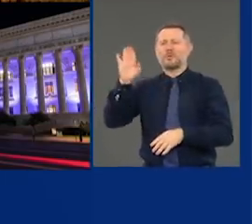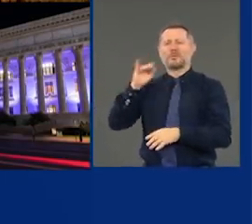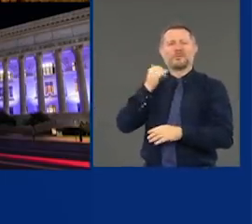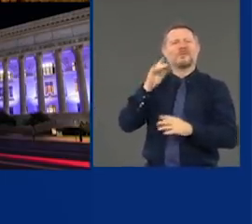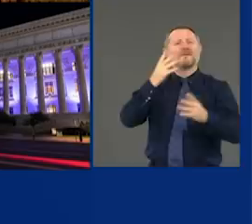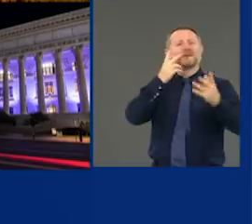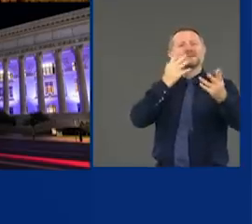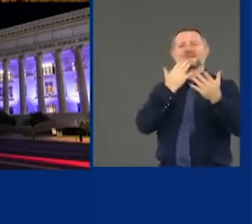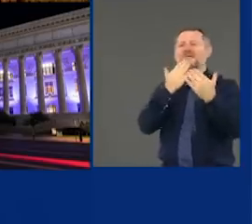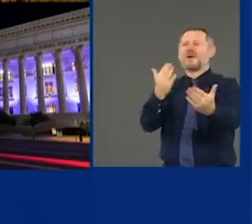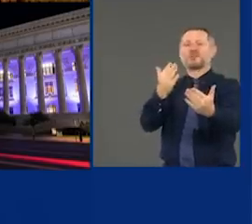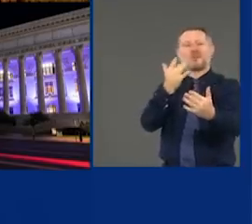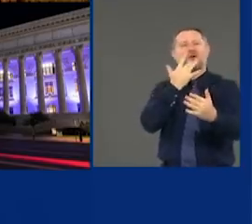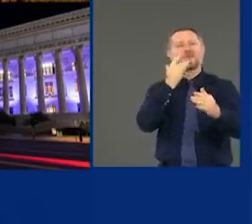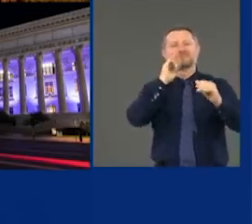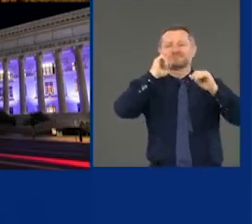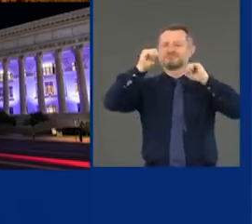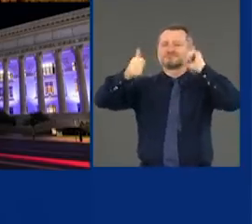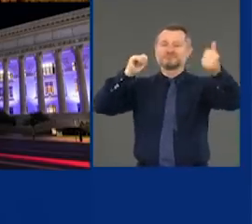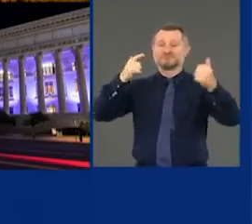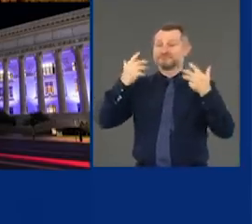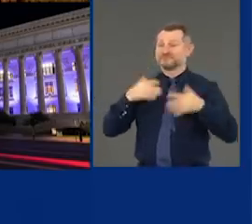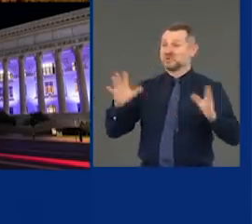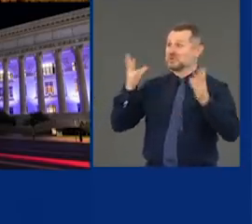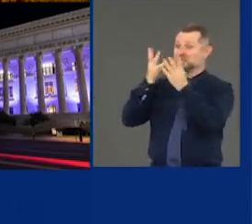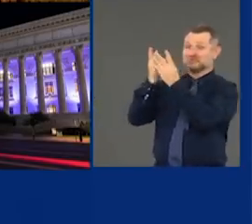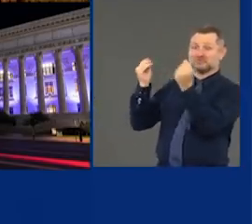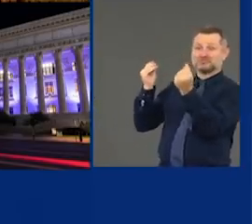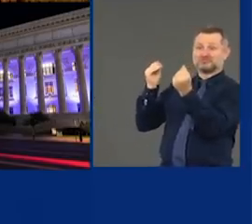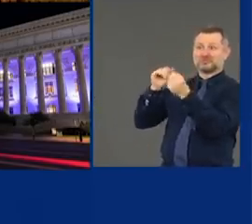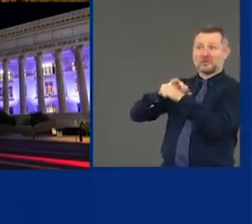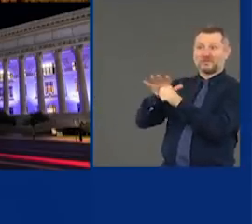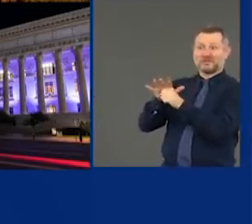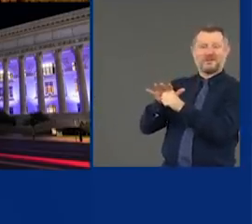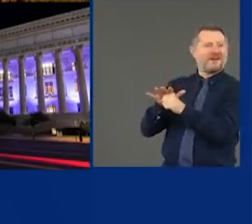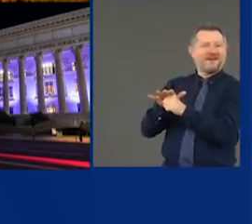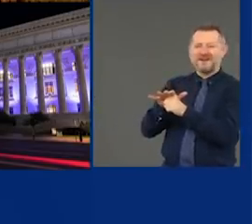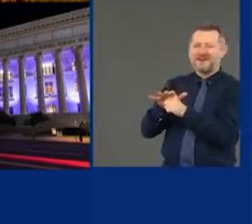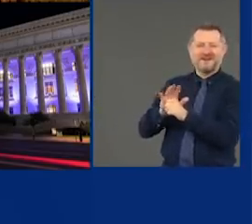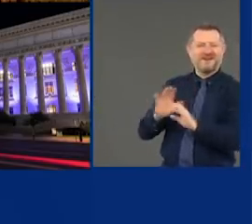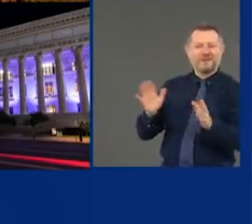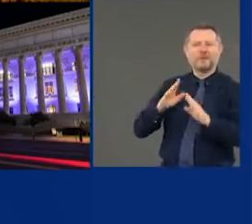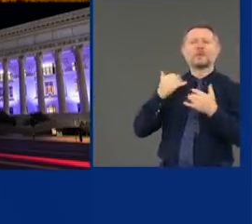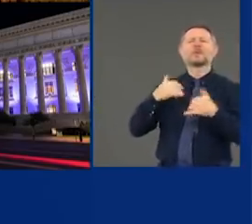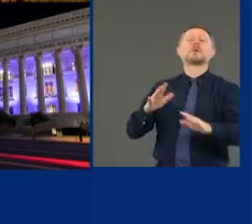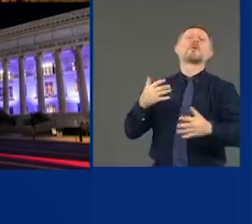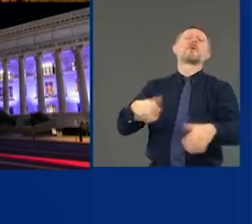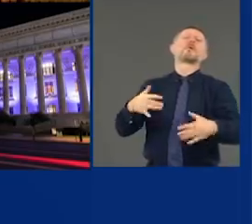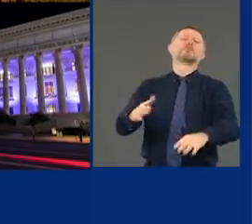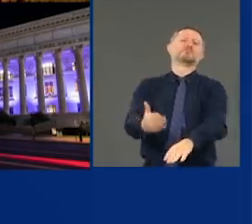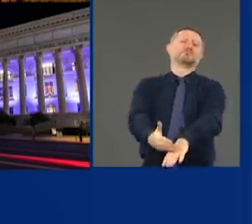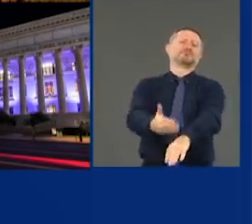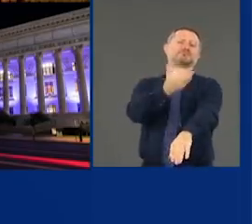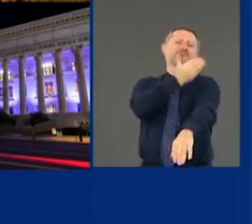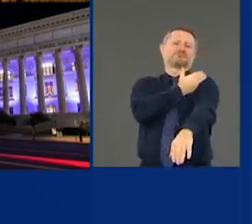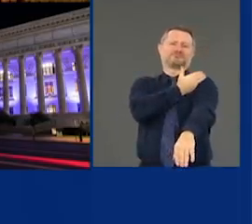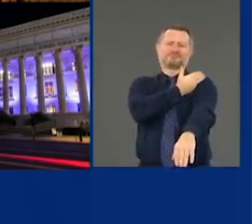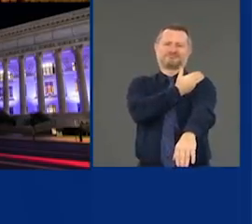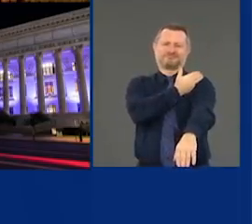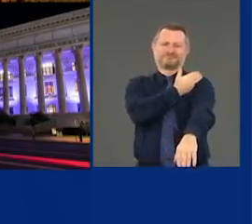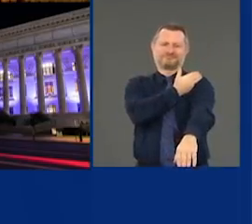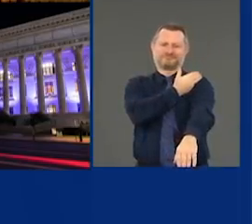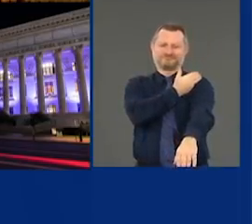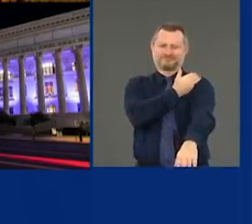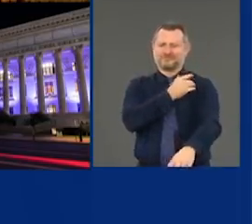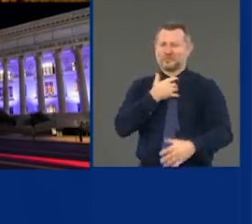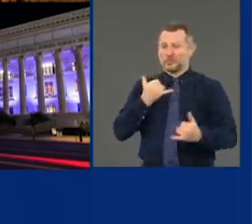because we're not out of the woods, but we are on the other side, certainly. And that's why we're starting the reopening